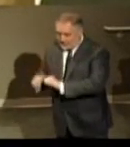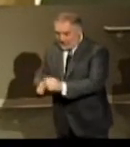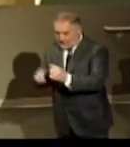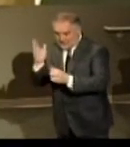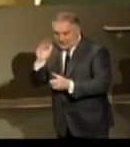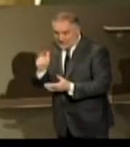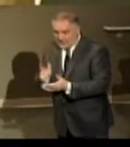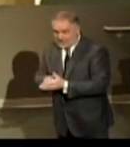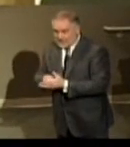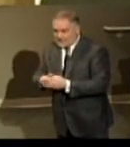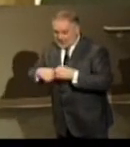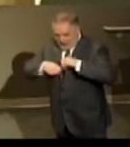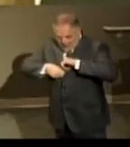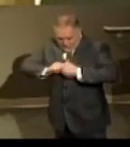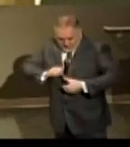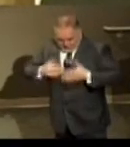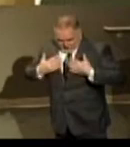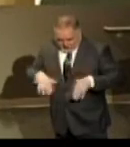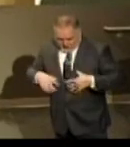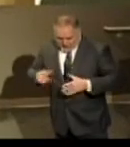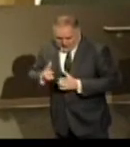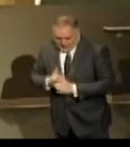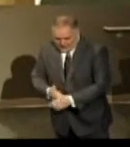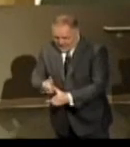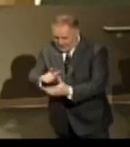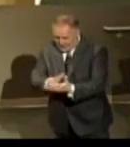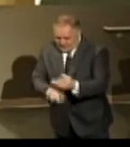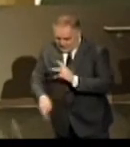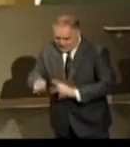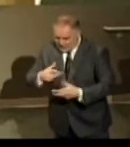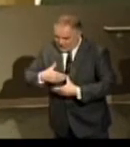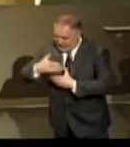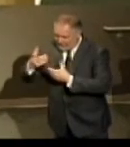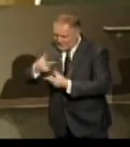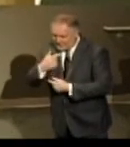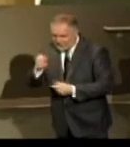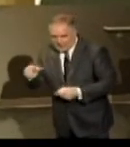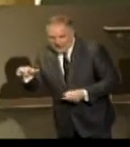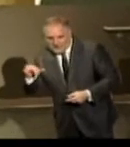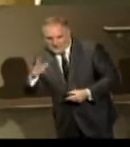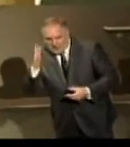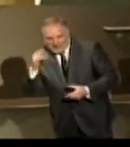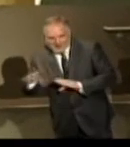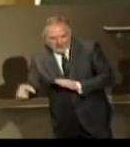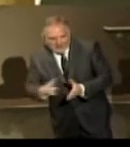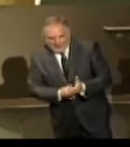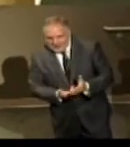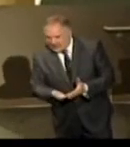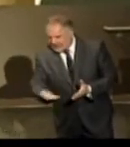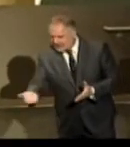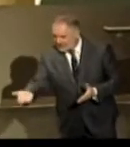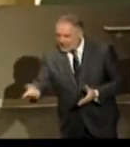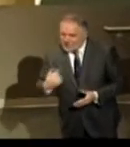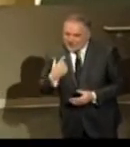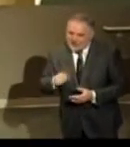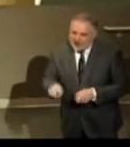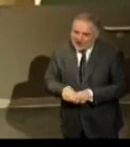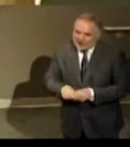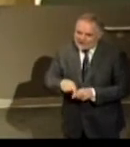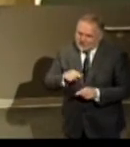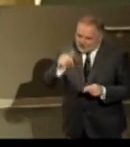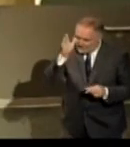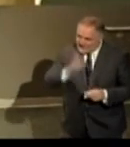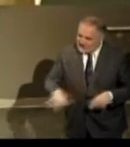it, they rent their clothes and ran in among the people, crying out and saying, sirs, why do you these things? We also are men of